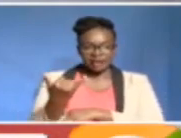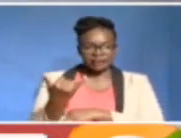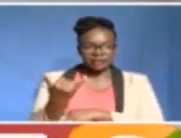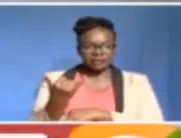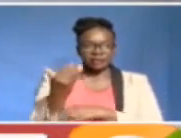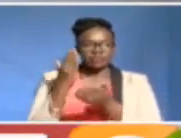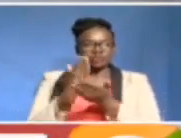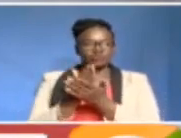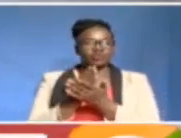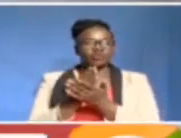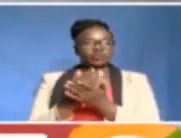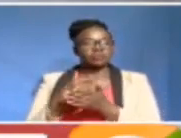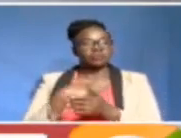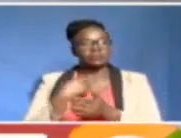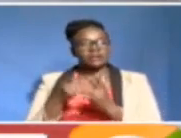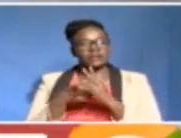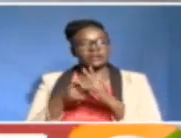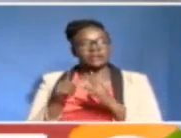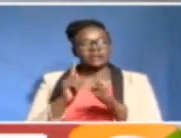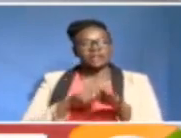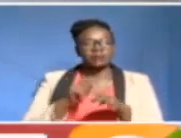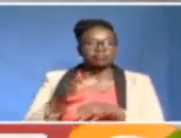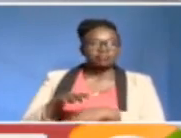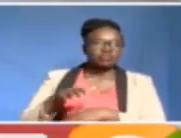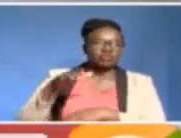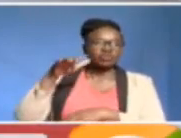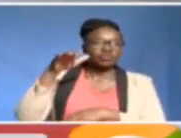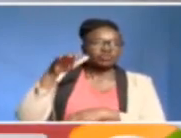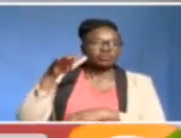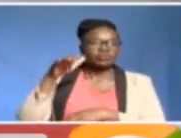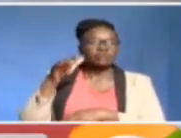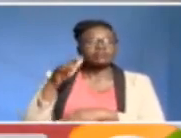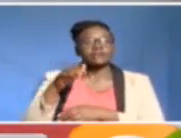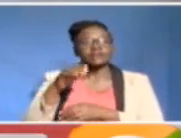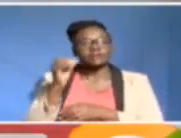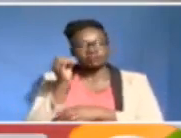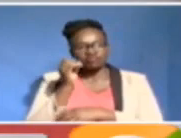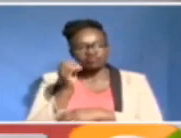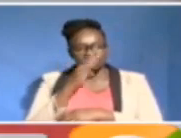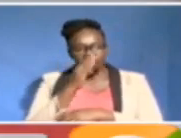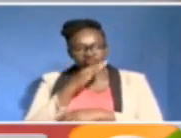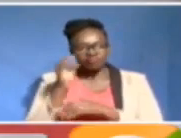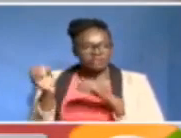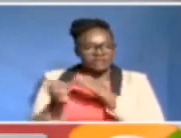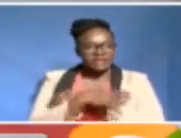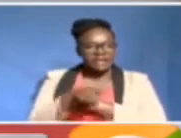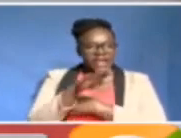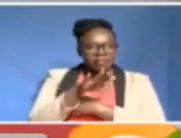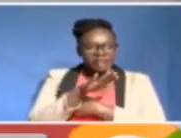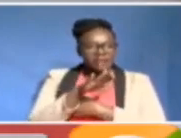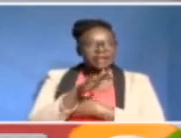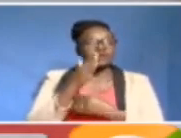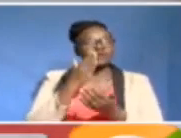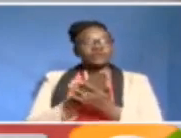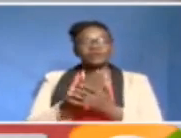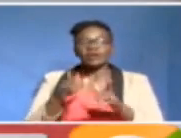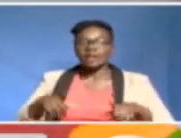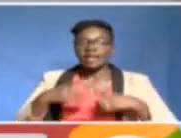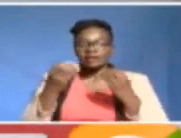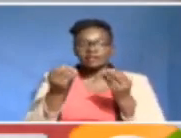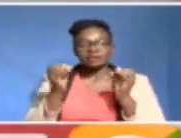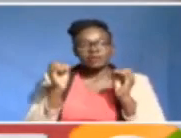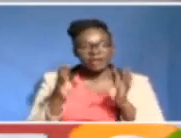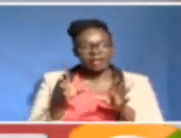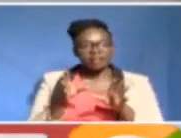young. You know, you grow up and in the hood is tough. Mm. And in the hood, there is